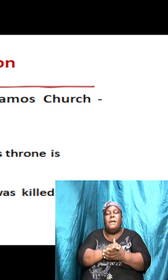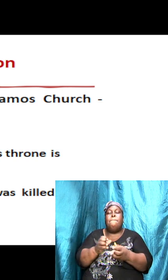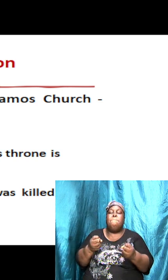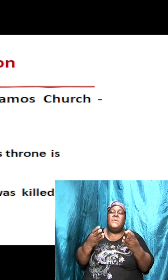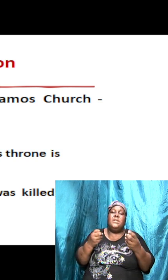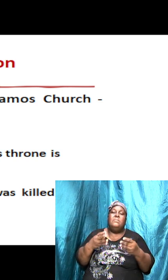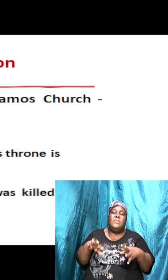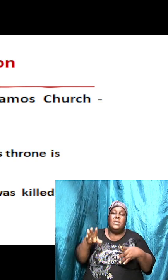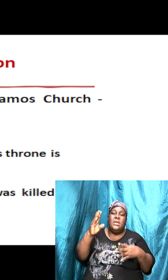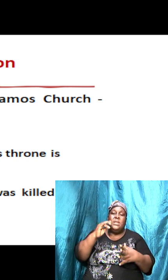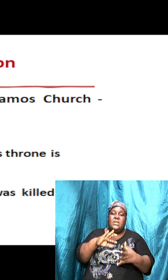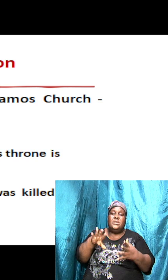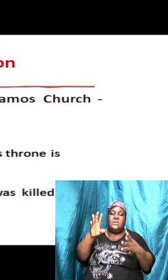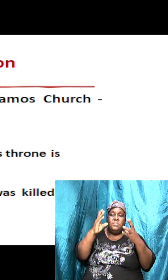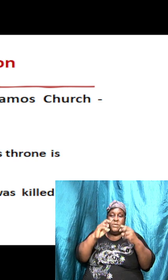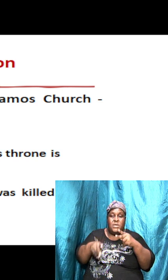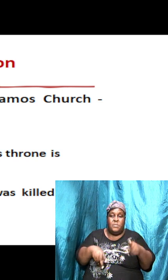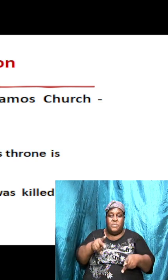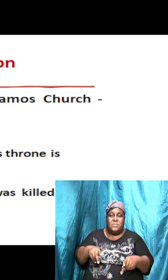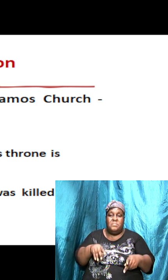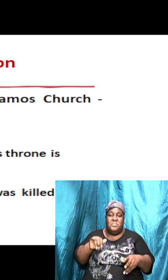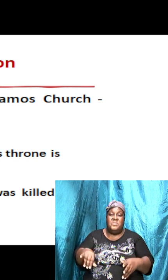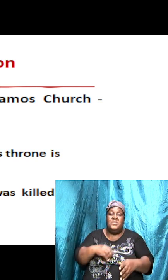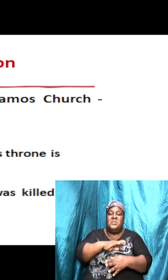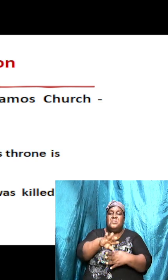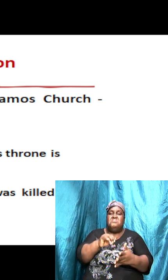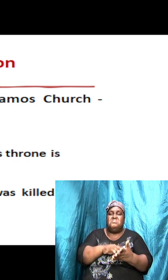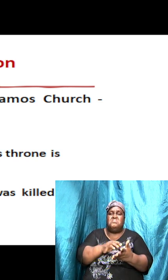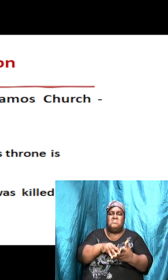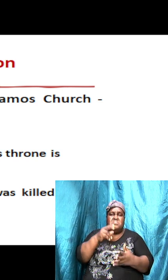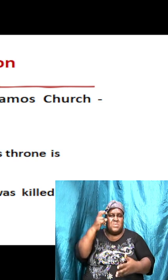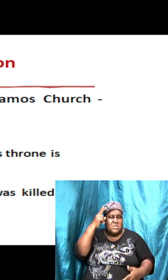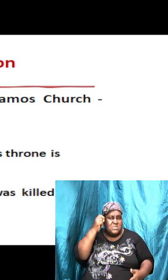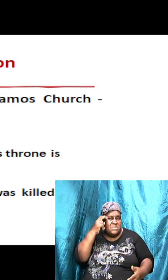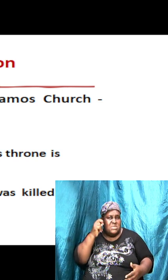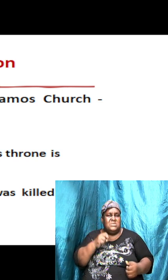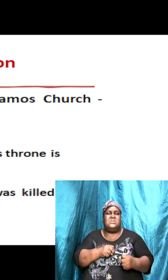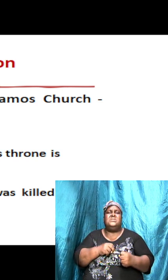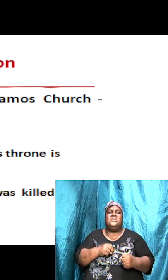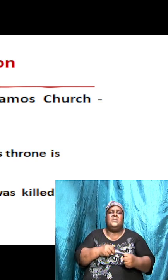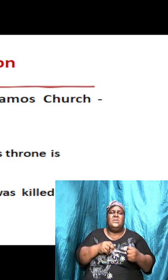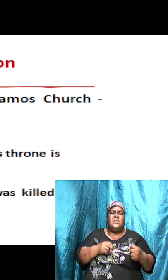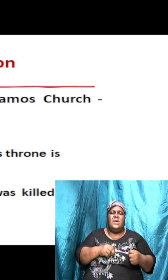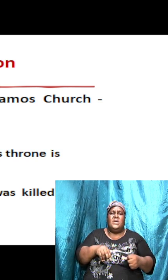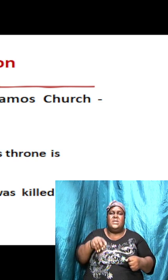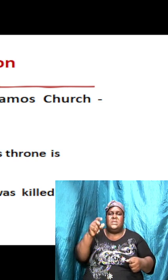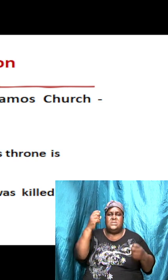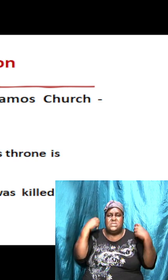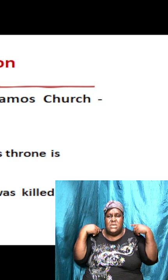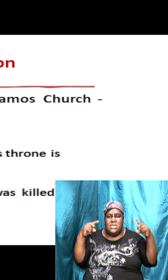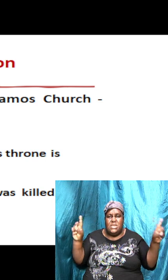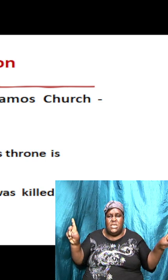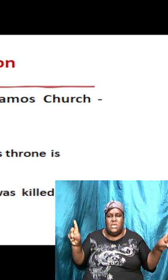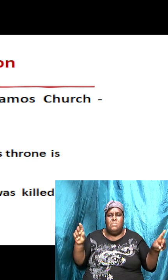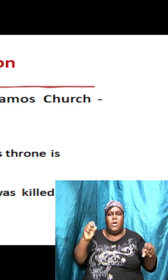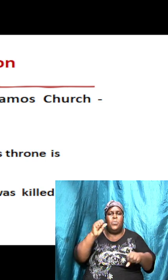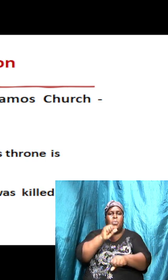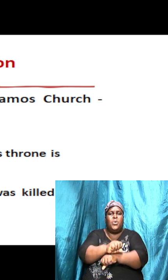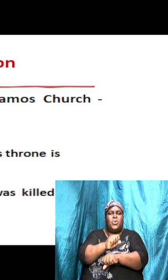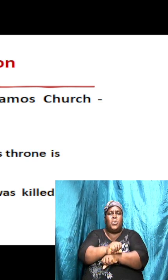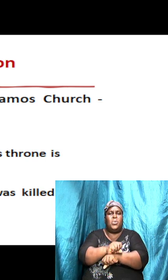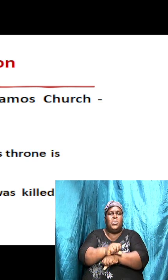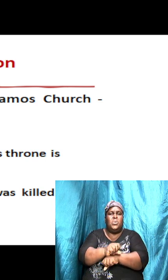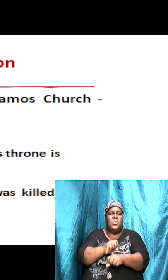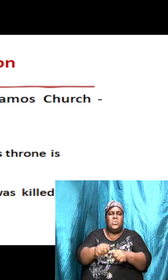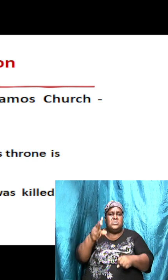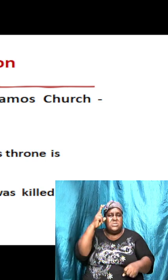be that central area that Satan and his minions operated from. And of course, he used men. So it